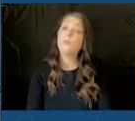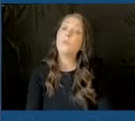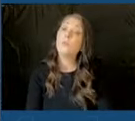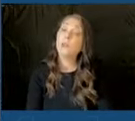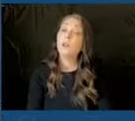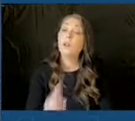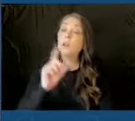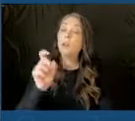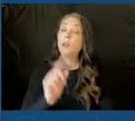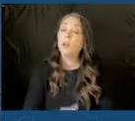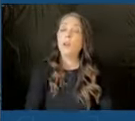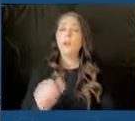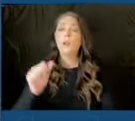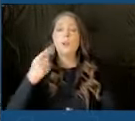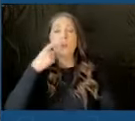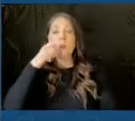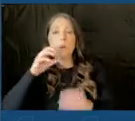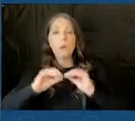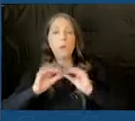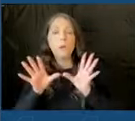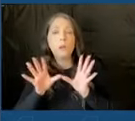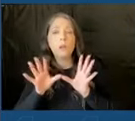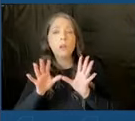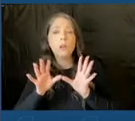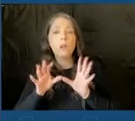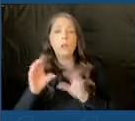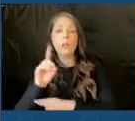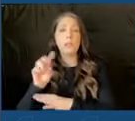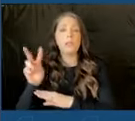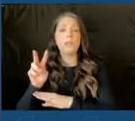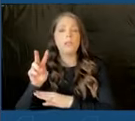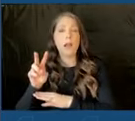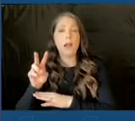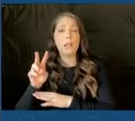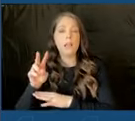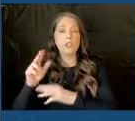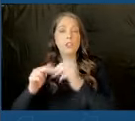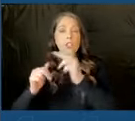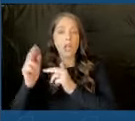up domestic violence shelters and correctional settings?